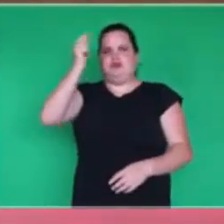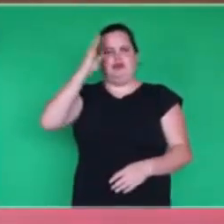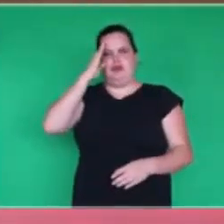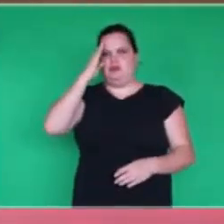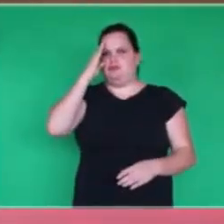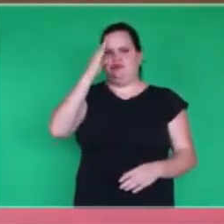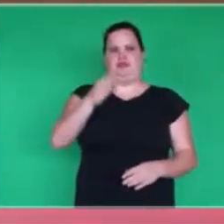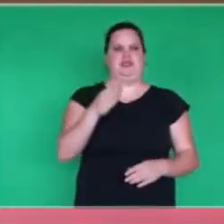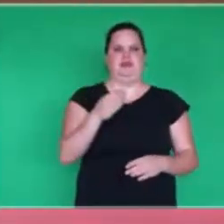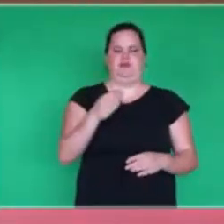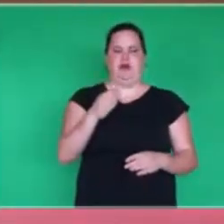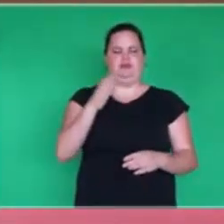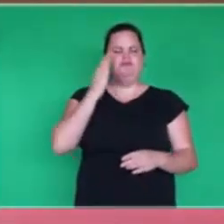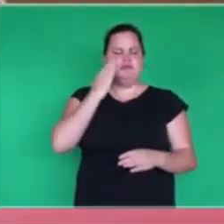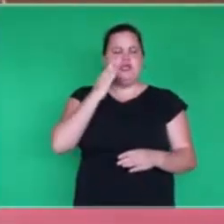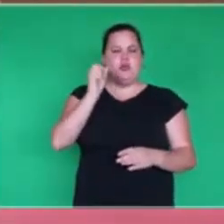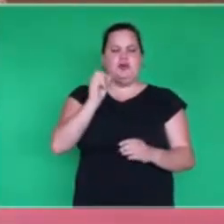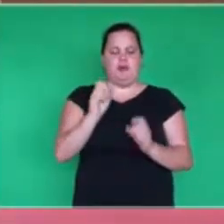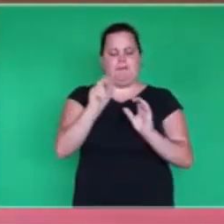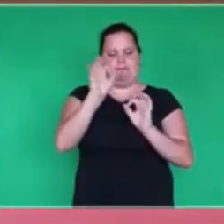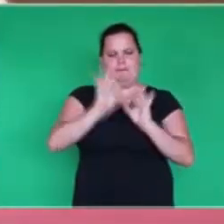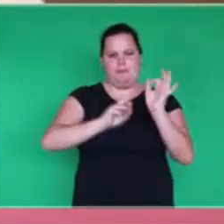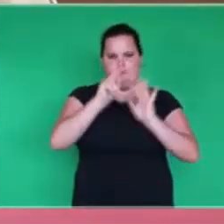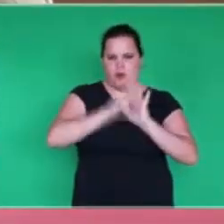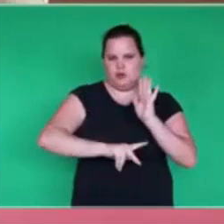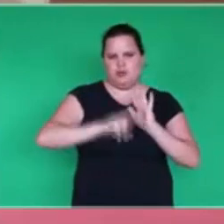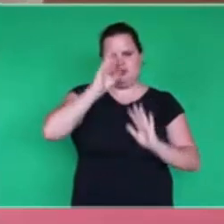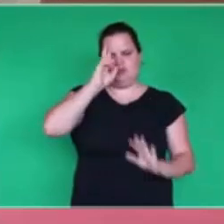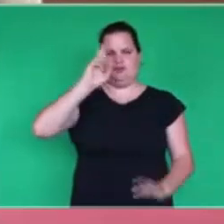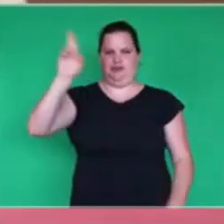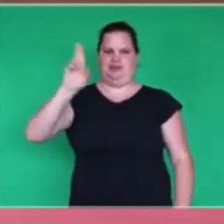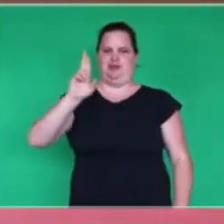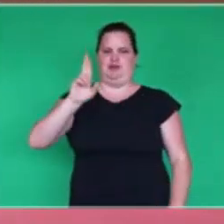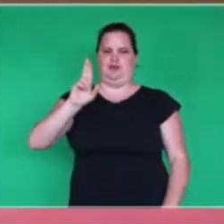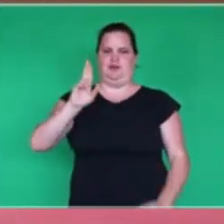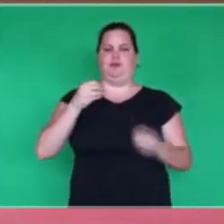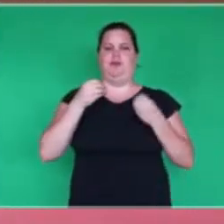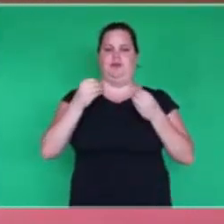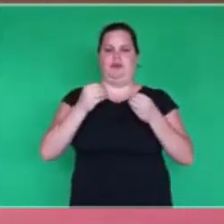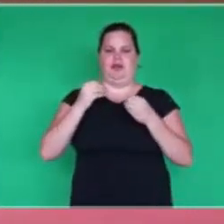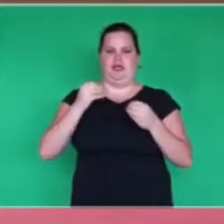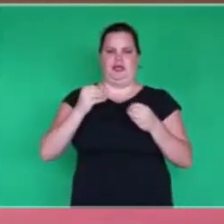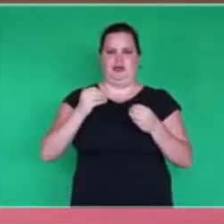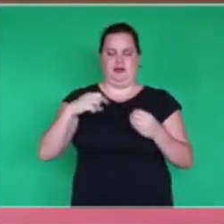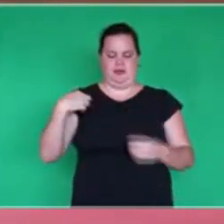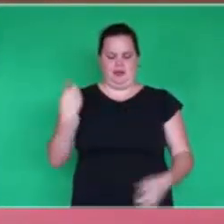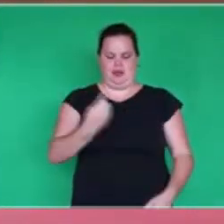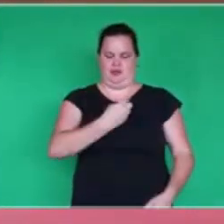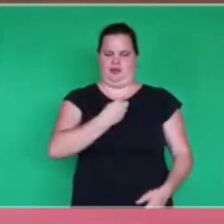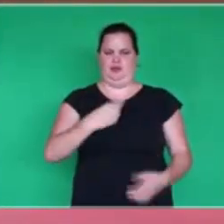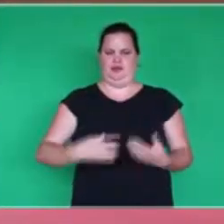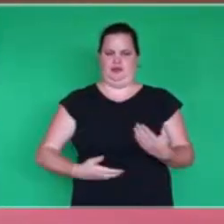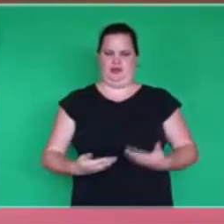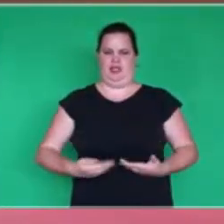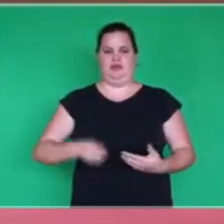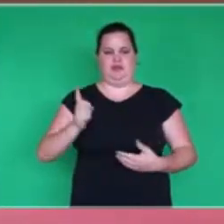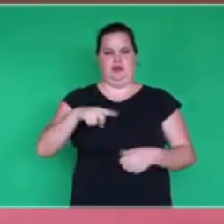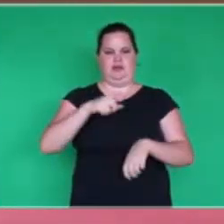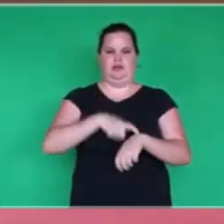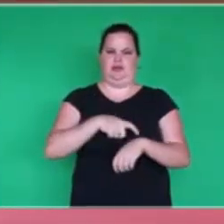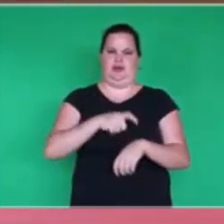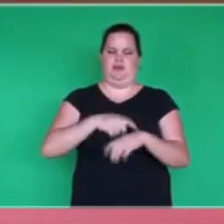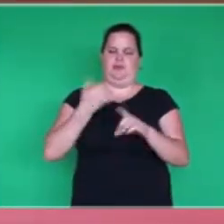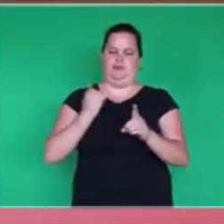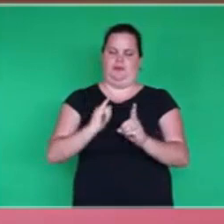discern and be ahead of God's project for the world. The times we live in are both a